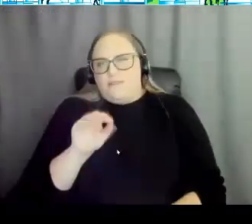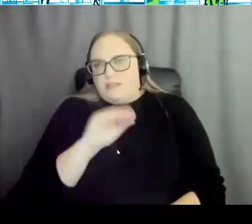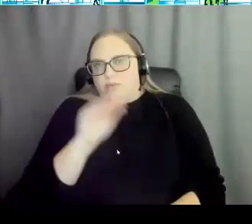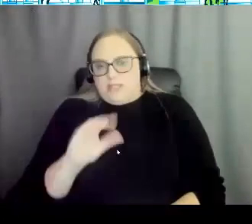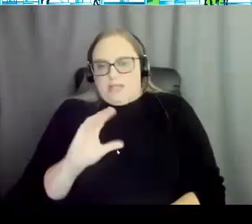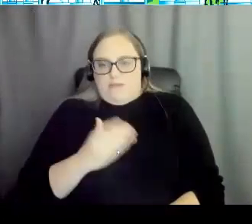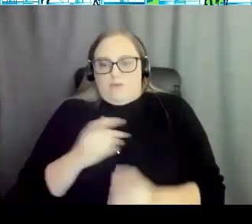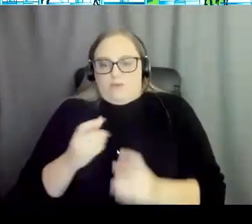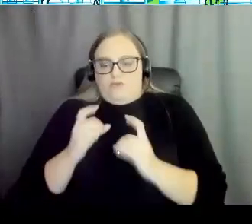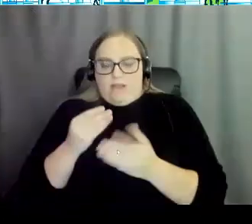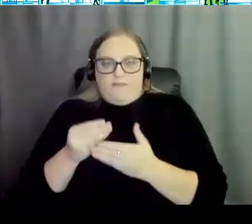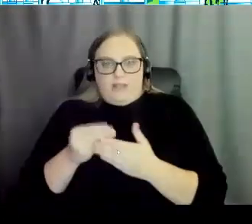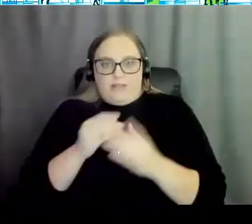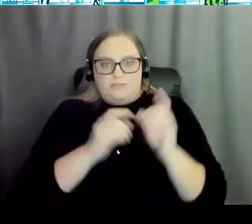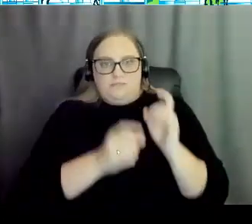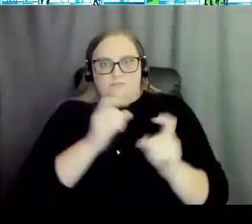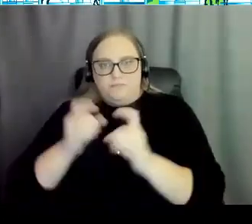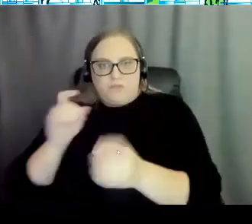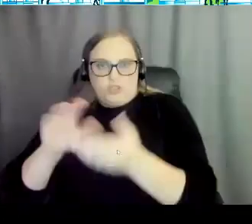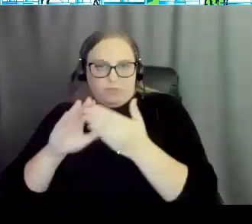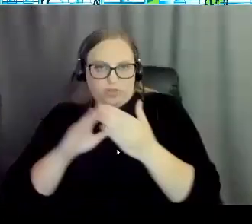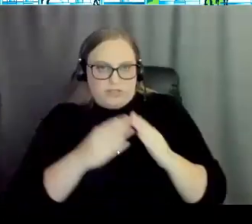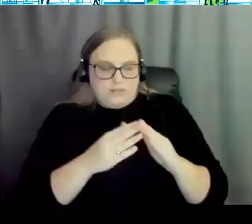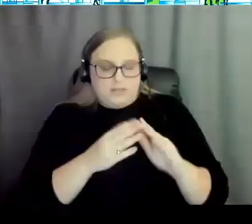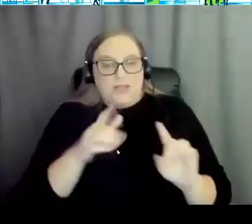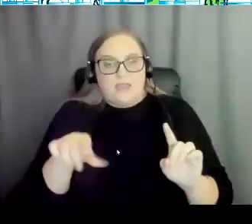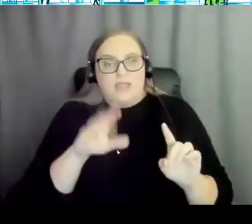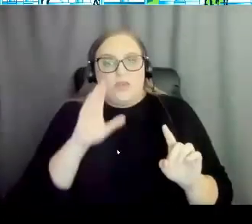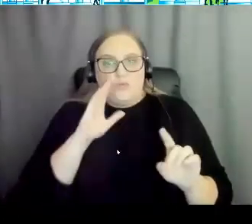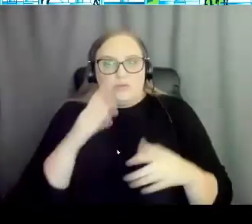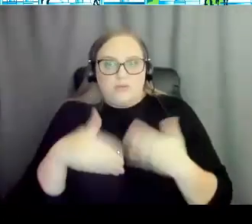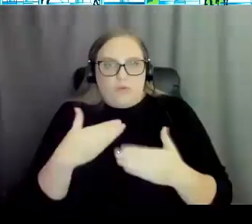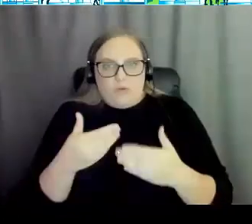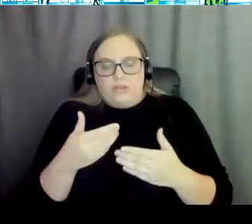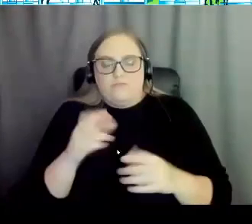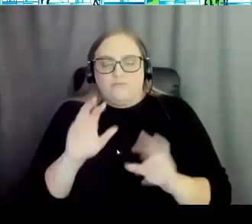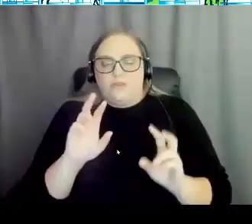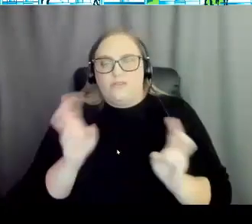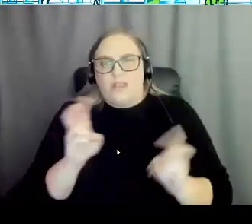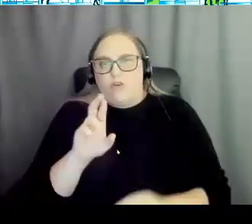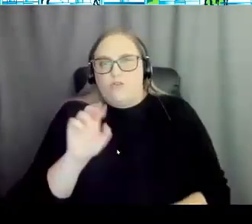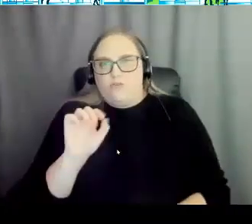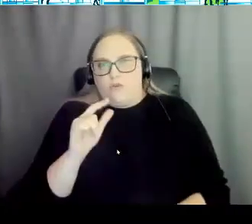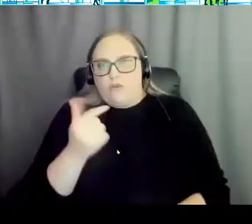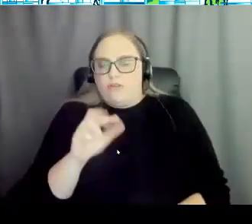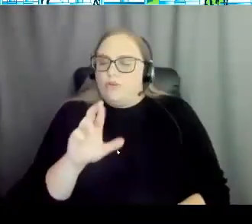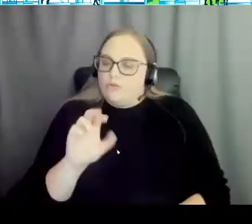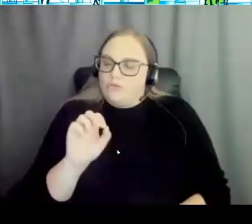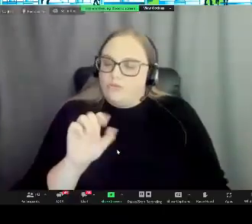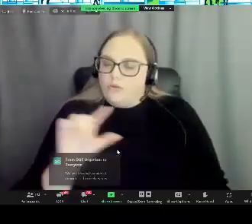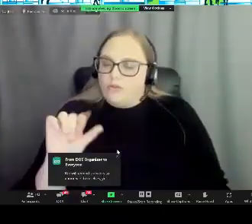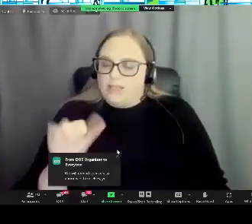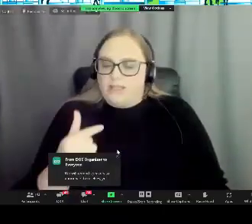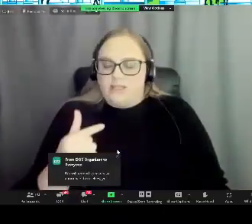funding out to communities. They'll be rolling grants because we want to make sure that we're getting